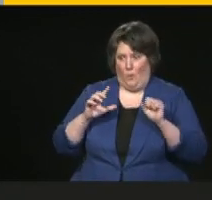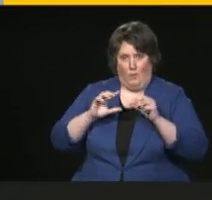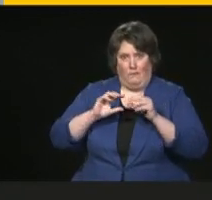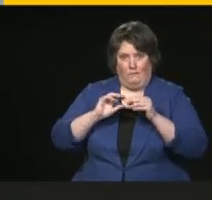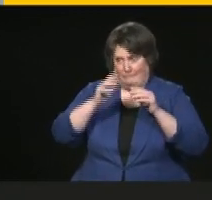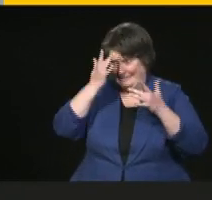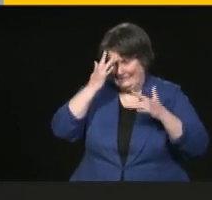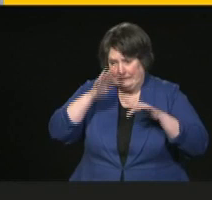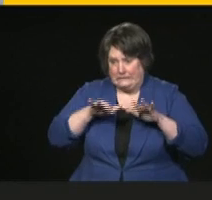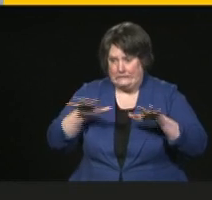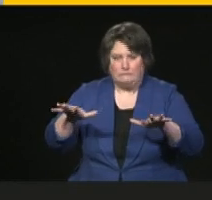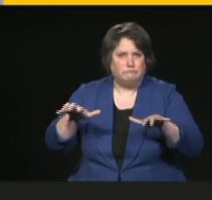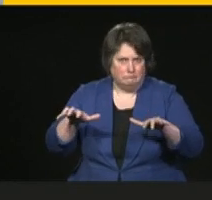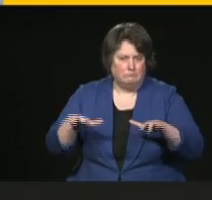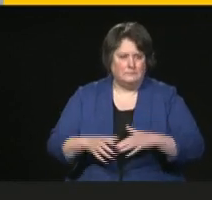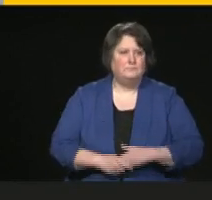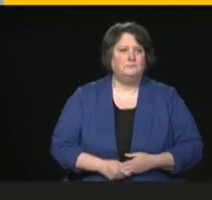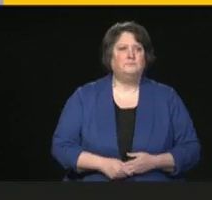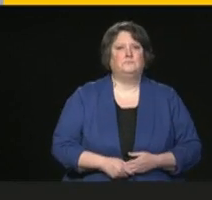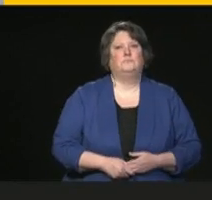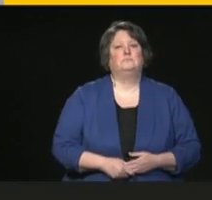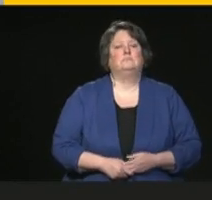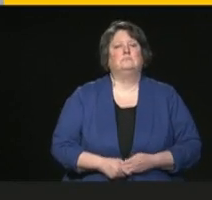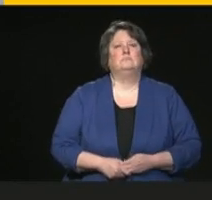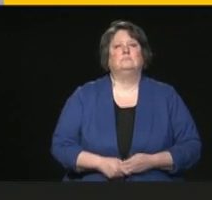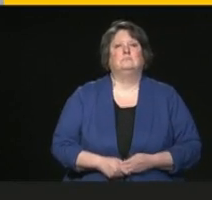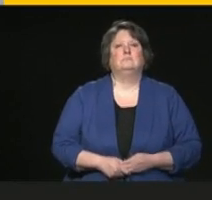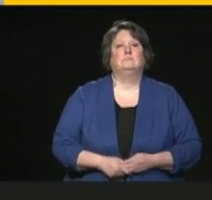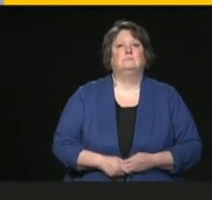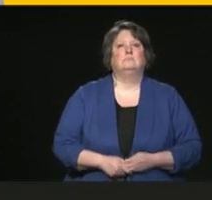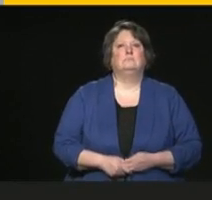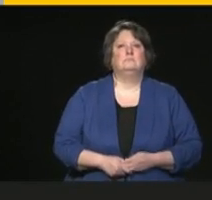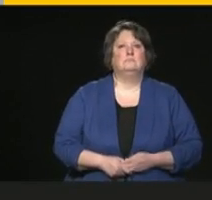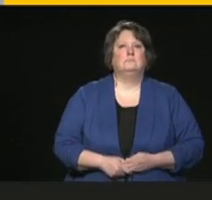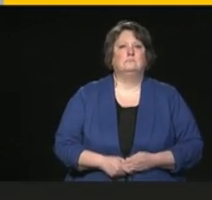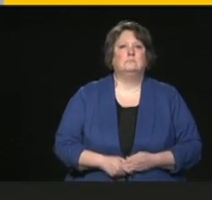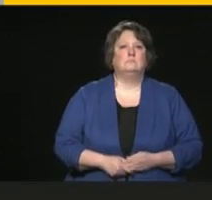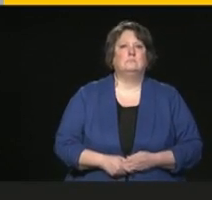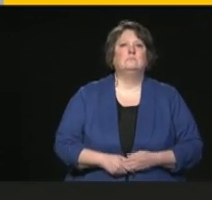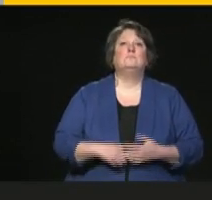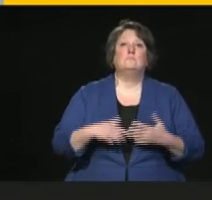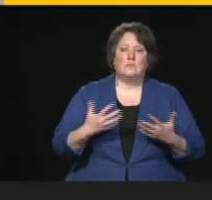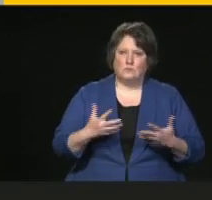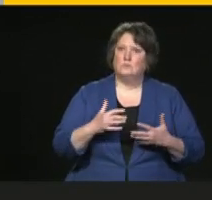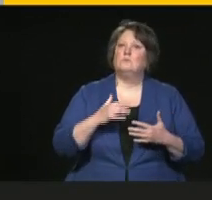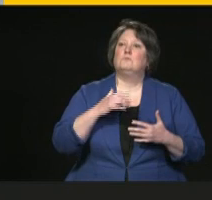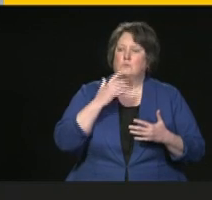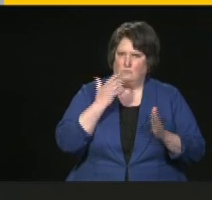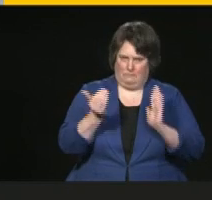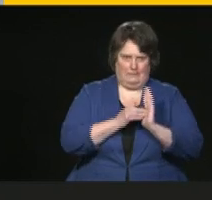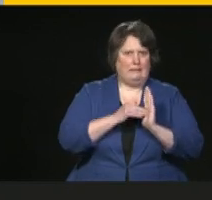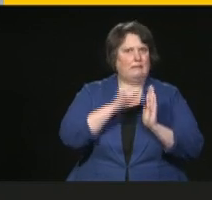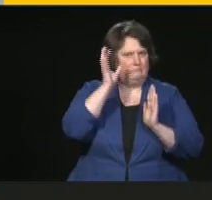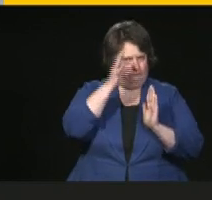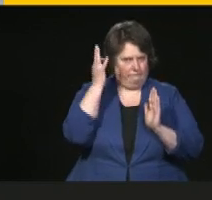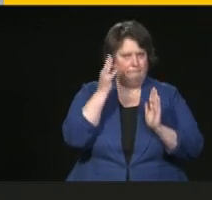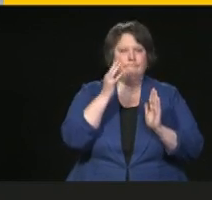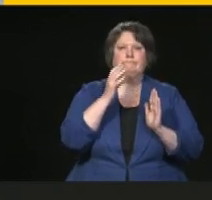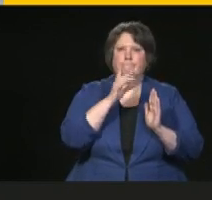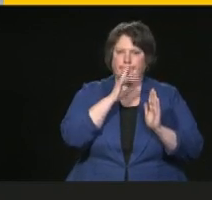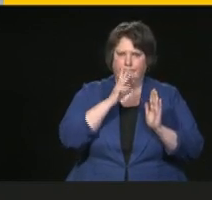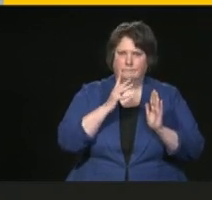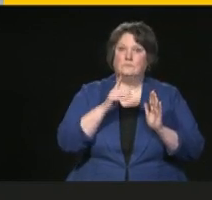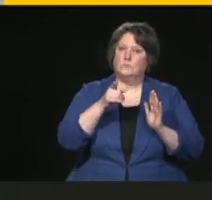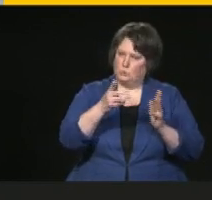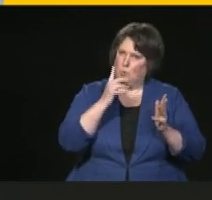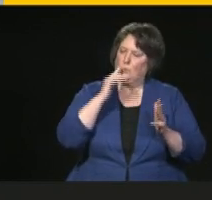I'll start by reminding everyone daily that we have to practice